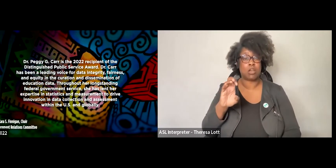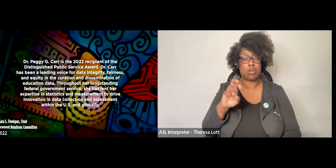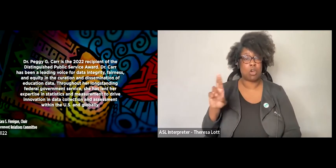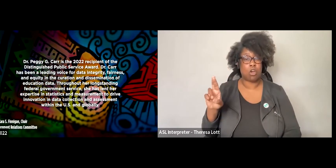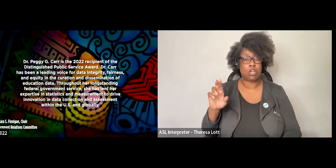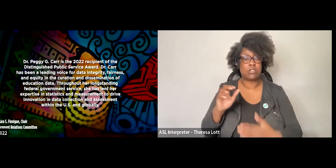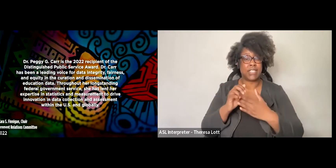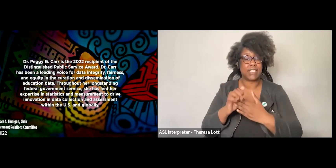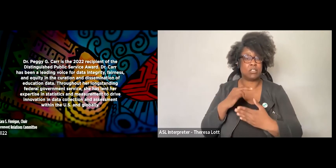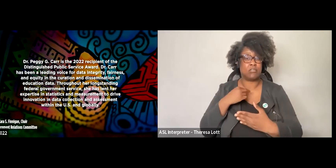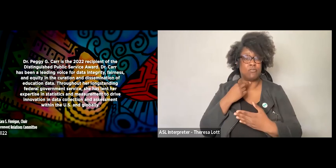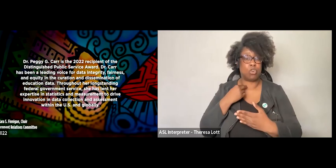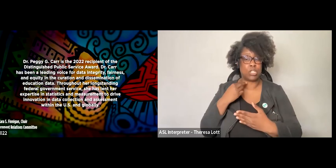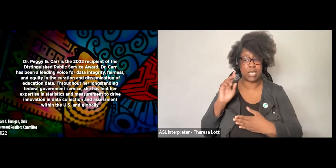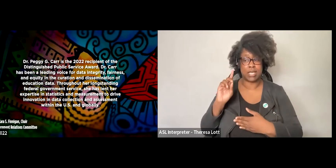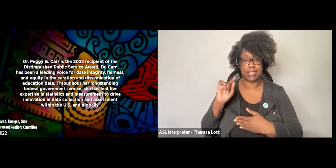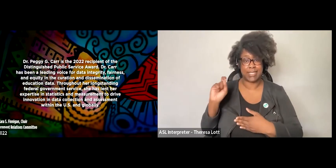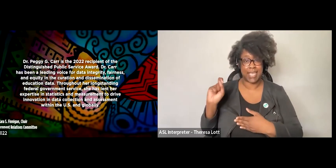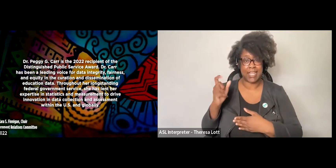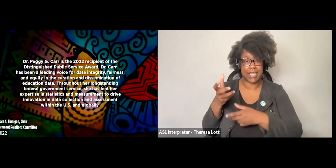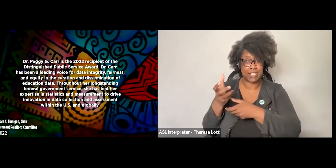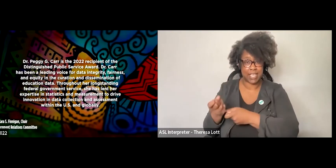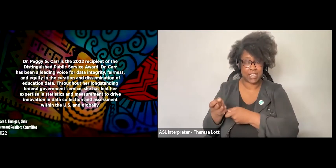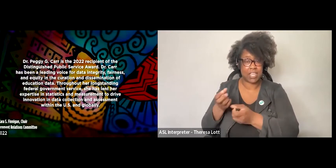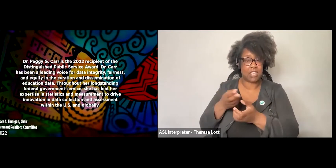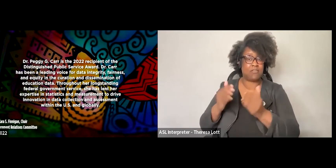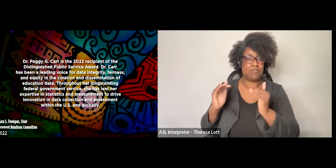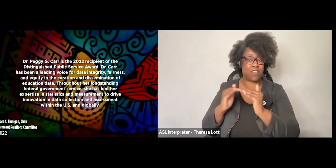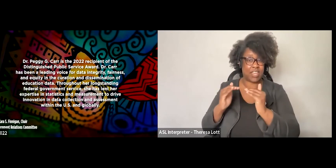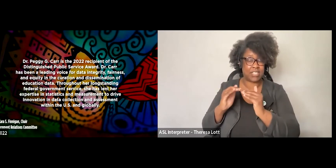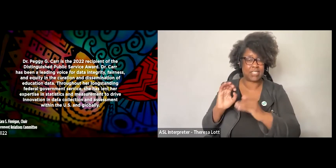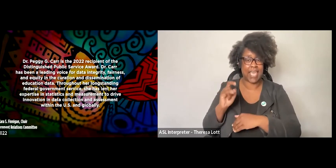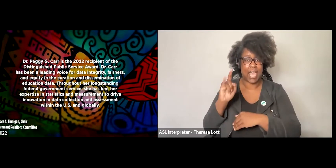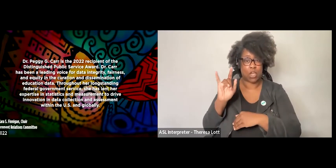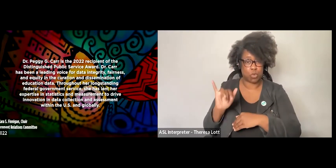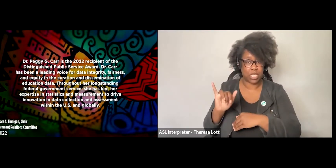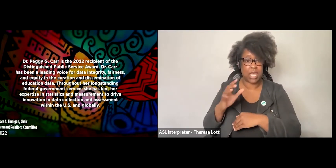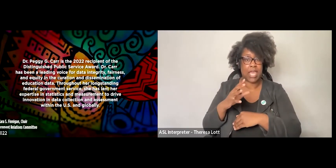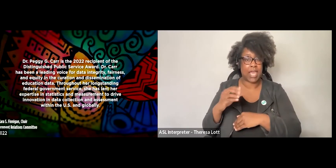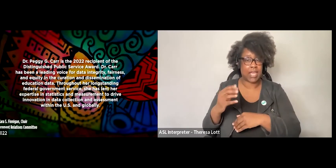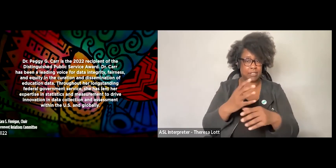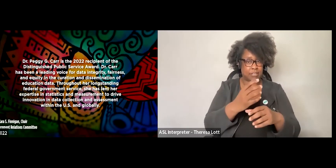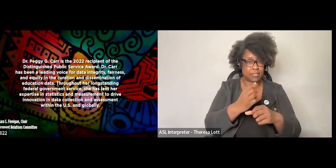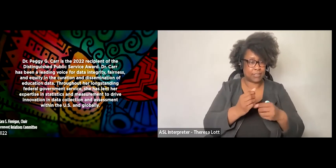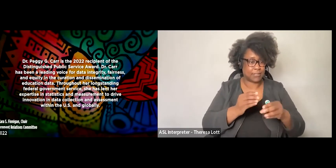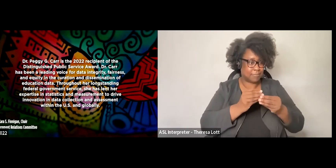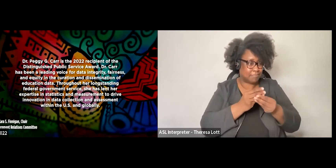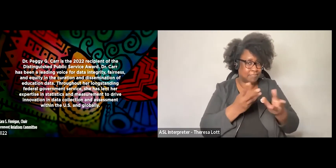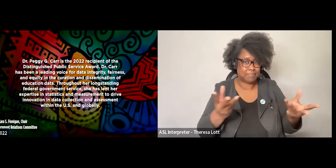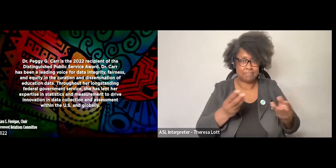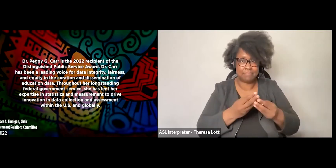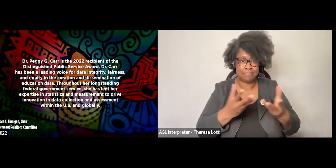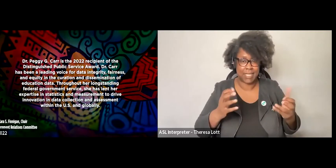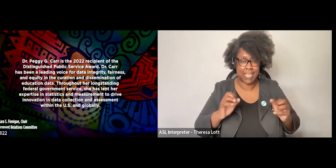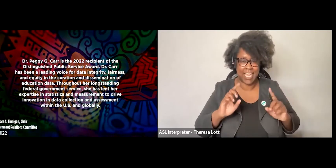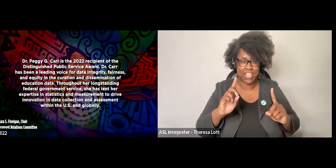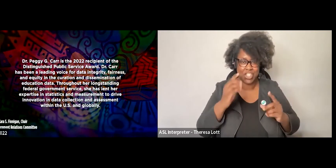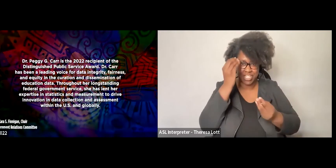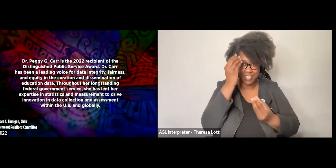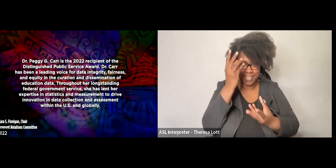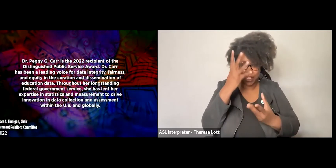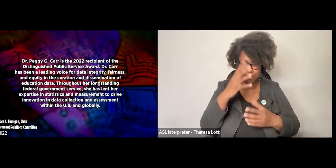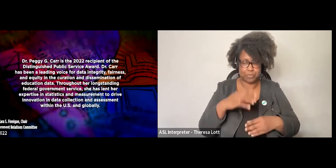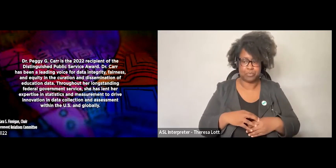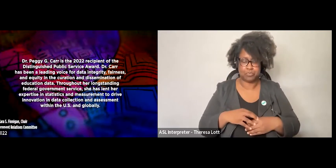for data integrity, fairness, and equity in the curation and dissemination of education data. Throughout her